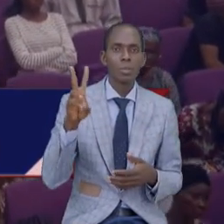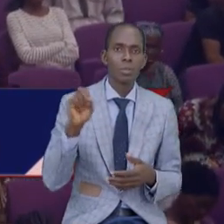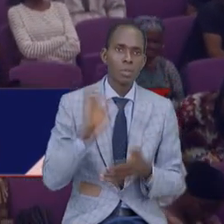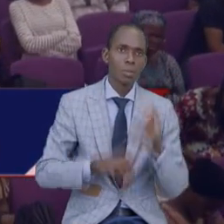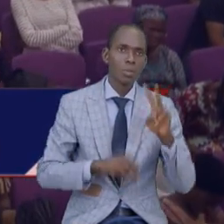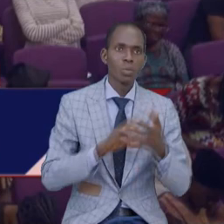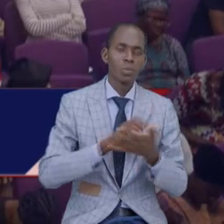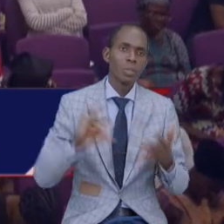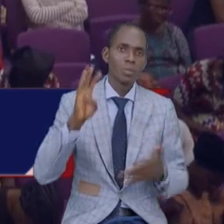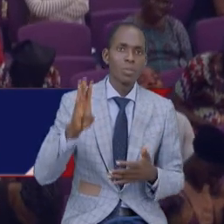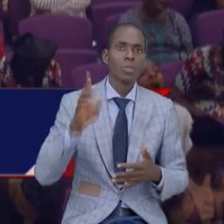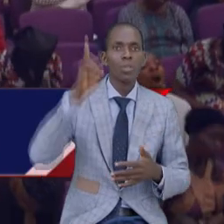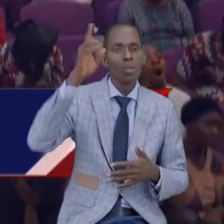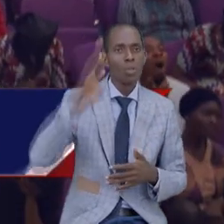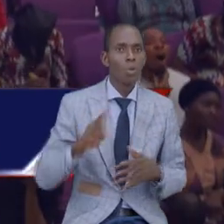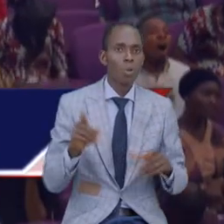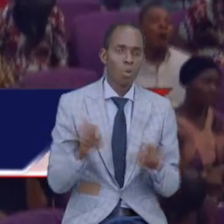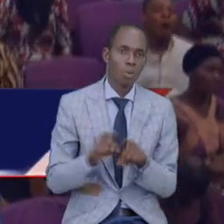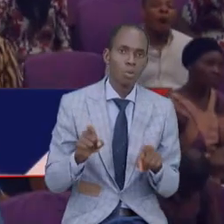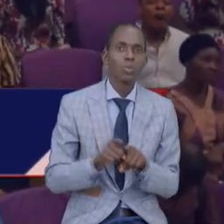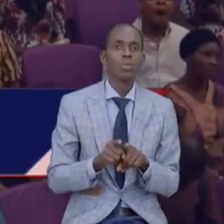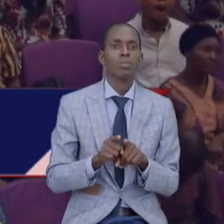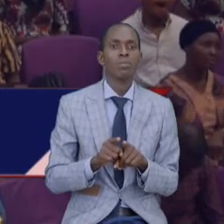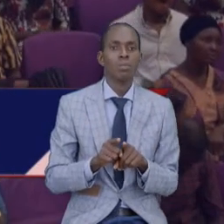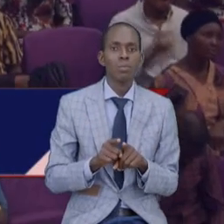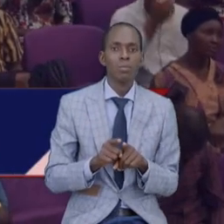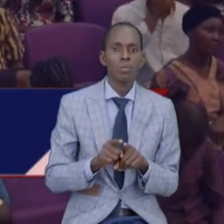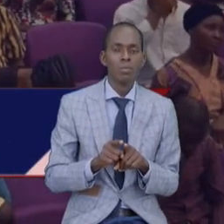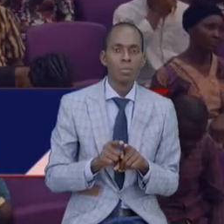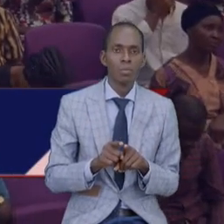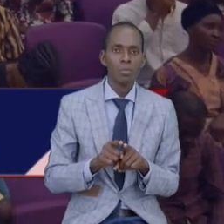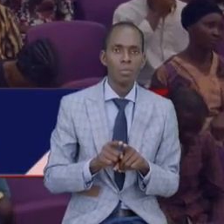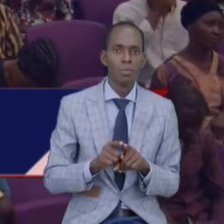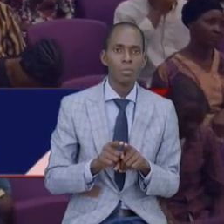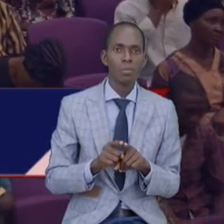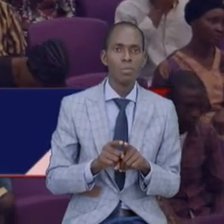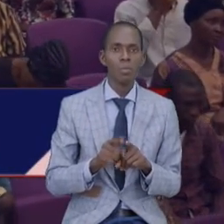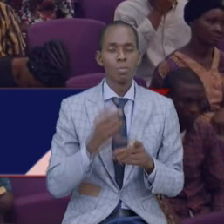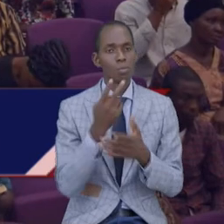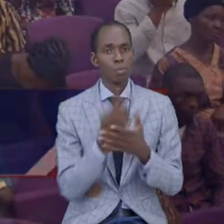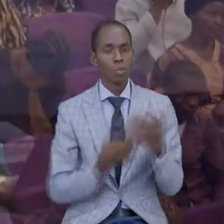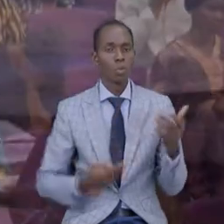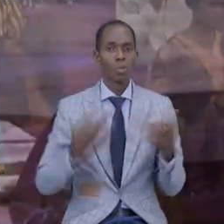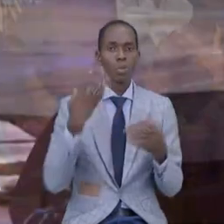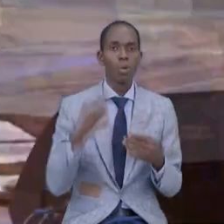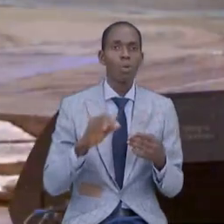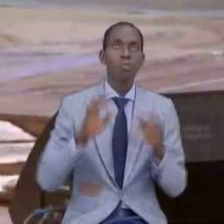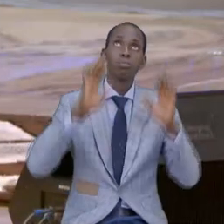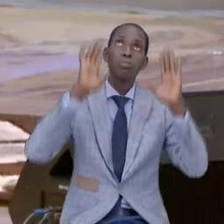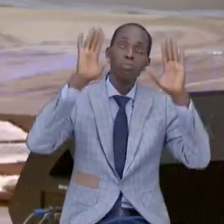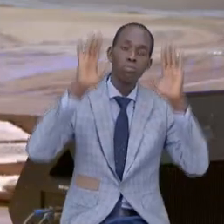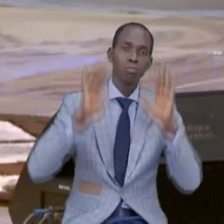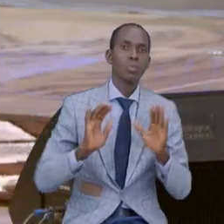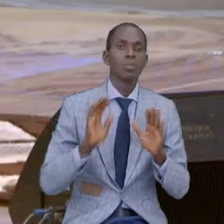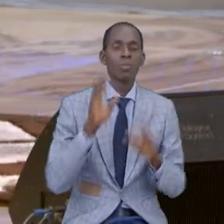God also bearing them witness, both for signs and wonders, and